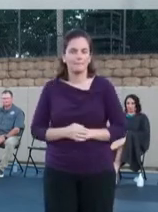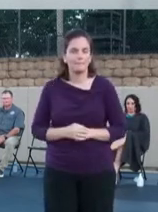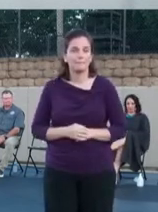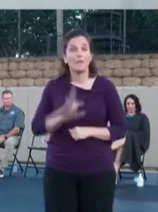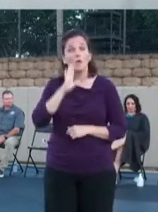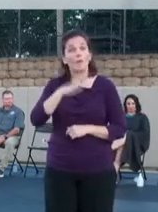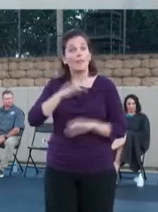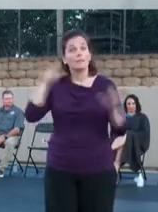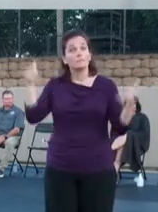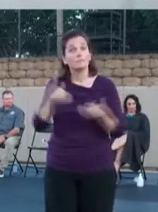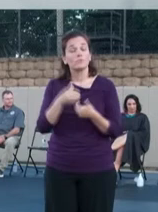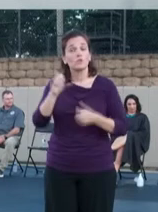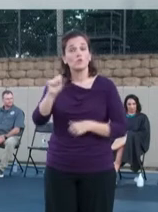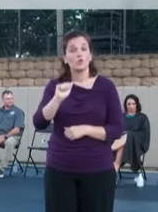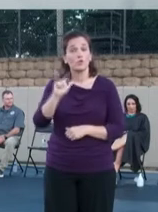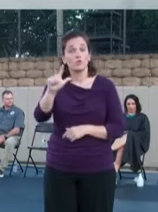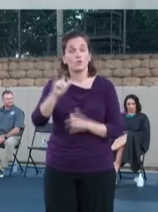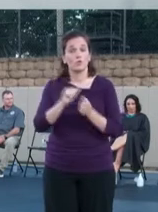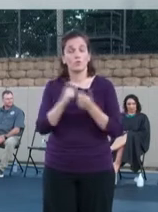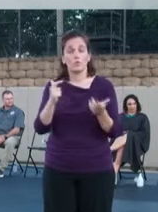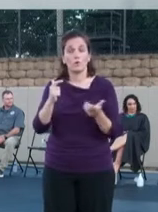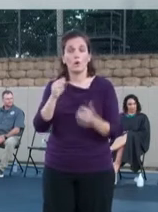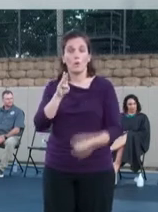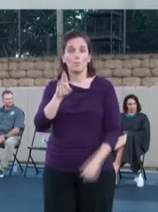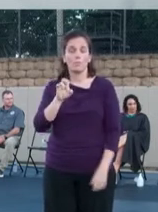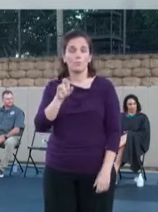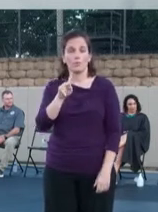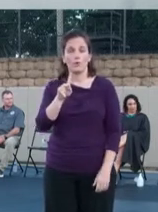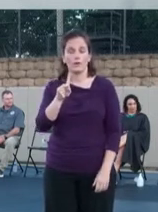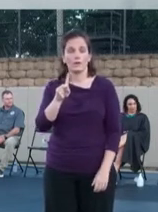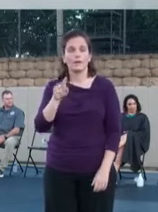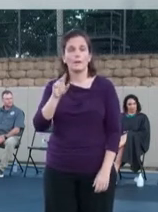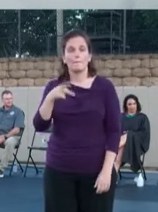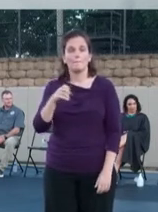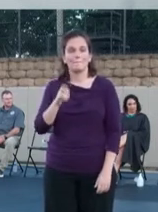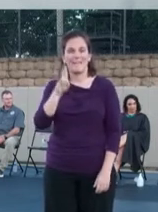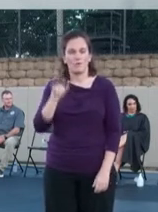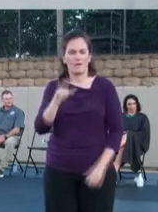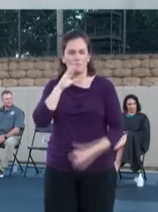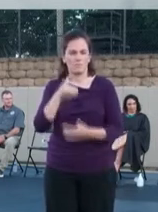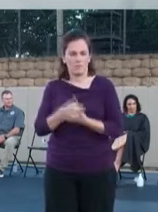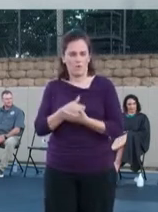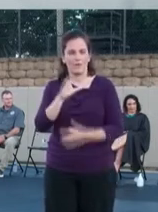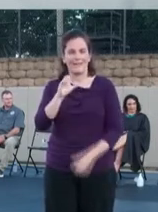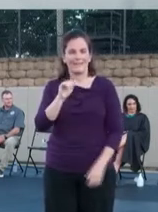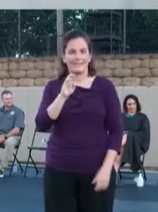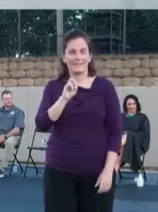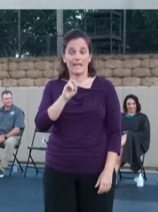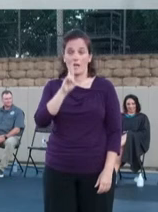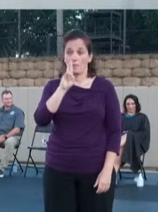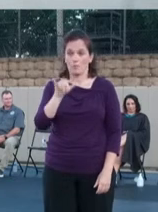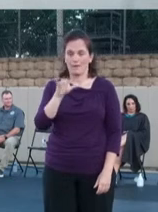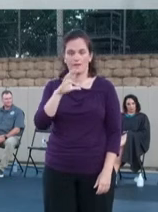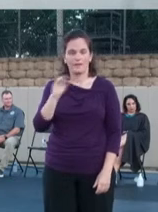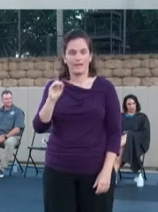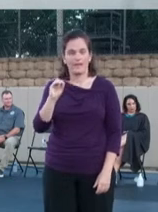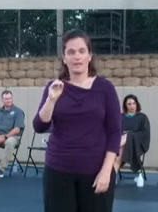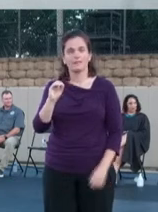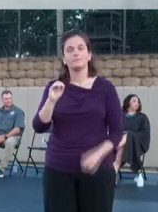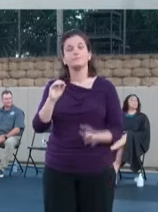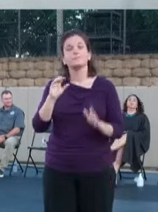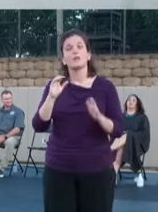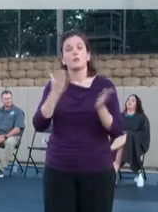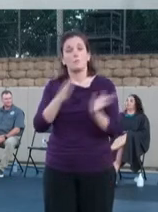our salutatorian, Brooke Perry, to the stage. Brooke is the daughter of Camry and Bruce Perry. Brooke plans to